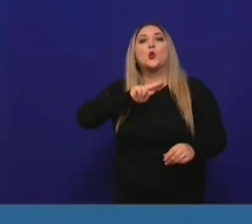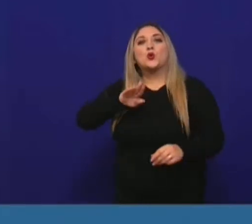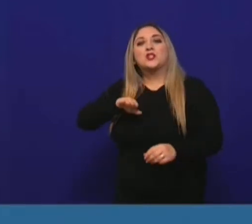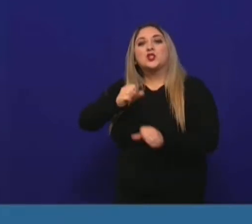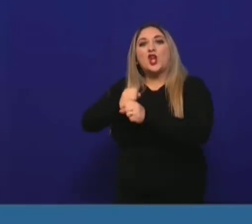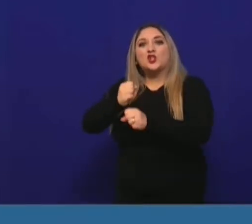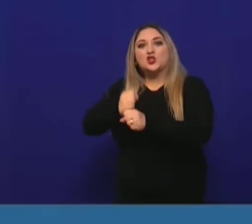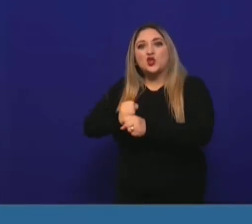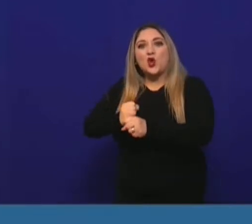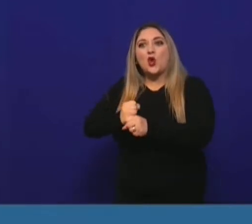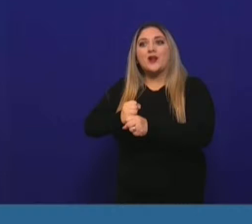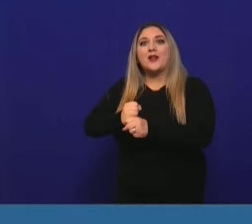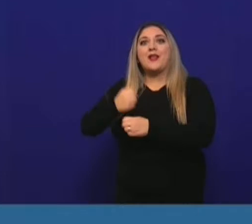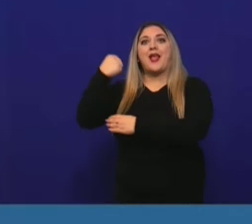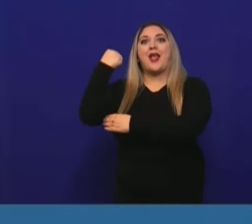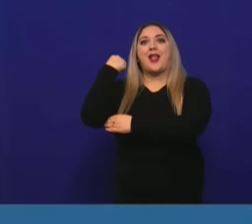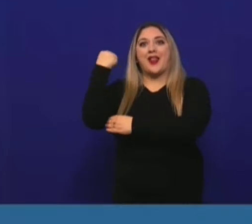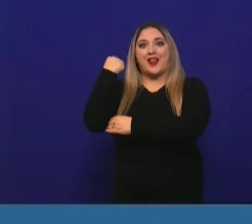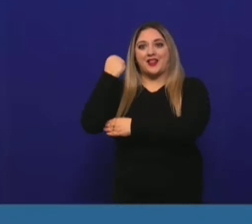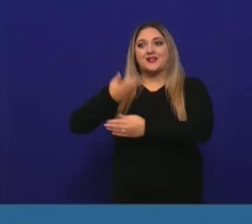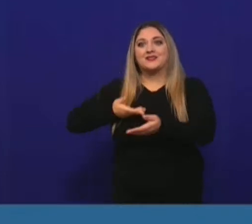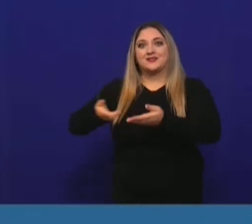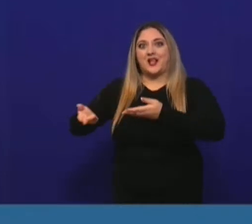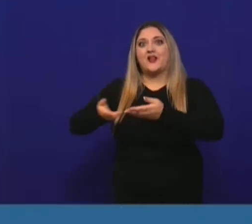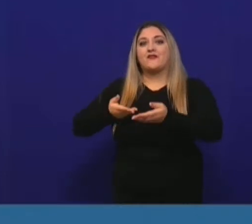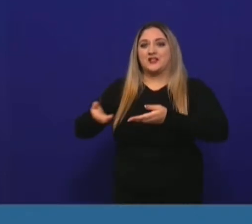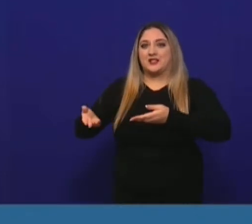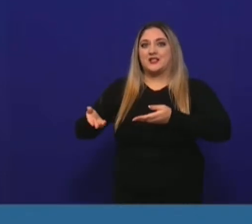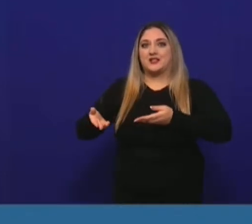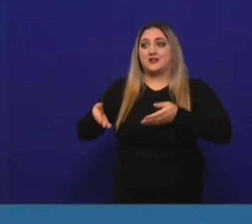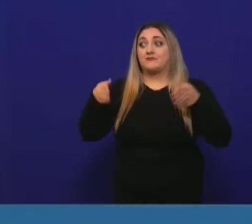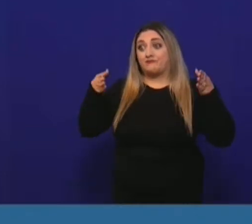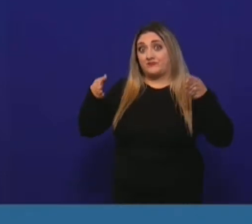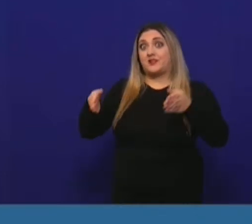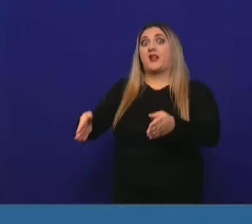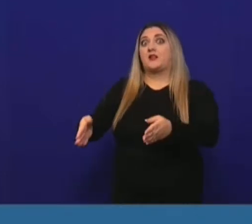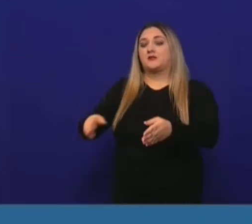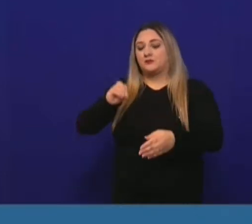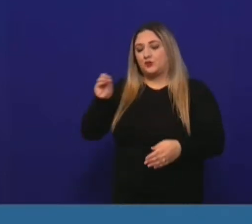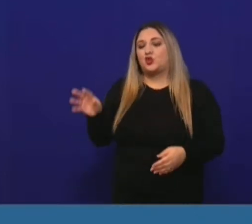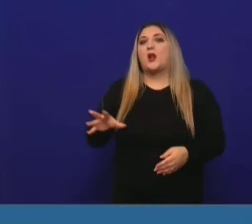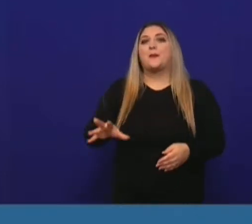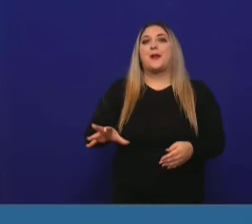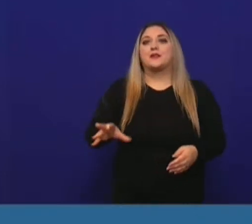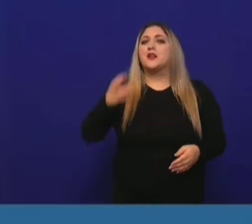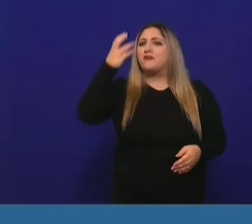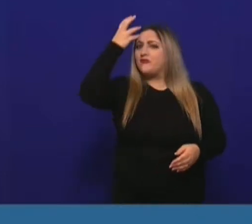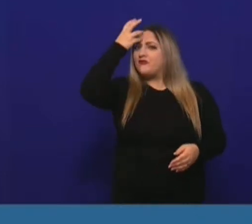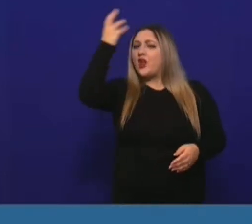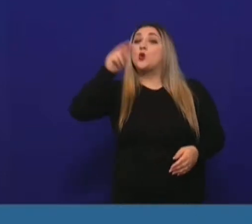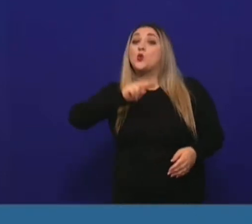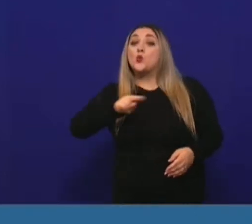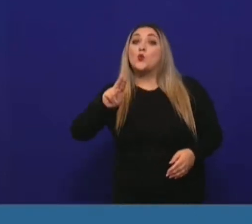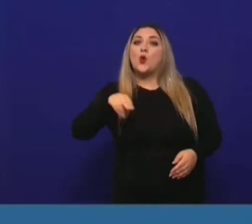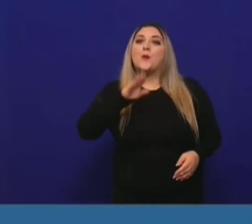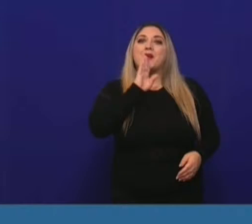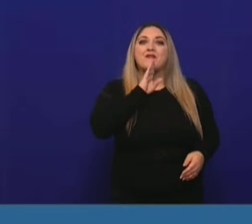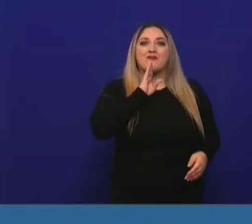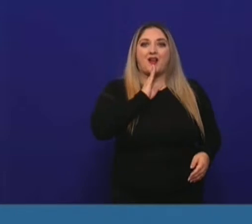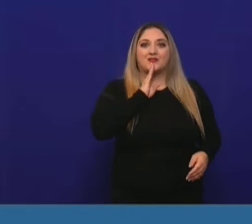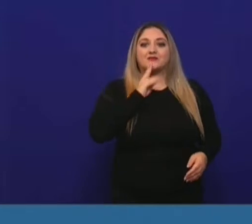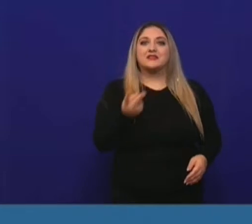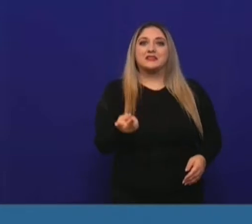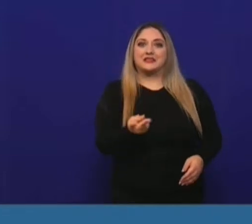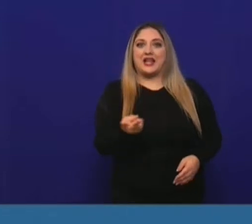l-oħrajn li ukoll qegħdin jaħdmu fil-settur tas-saħħa kemm fil-dak tal-gvern kif ukoll f'dak tal-privat anka